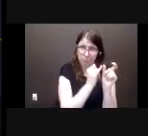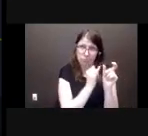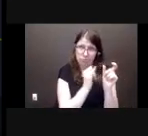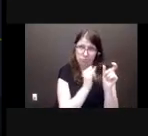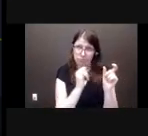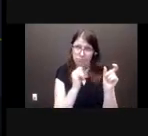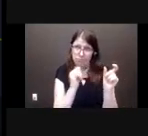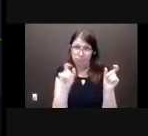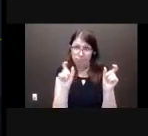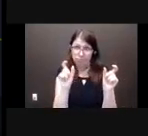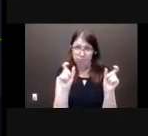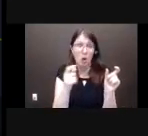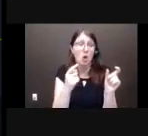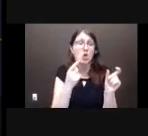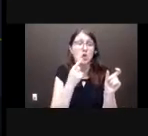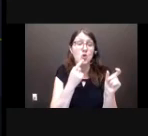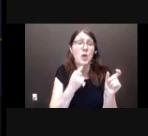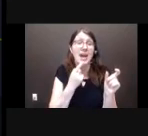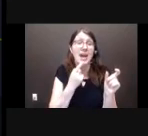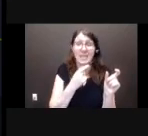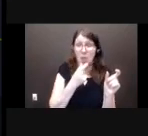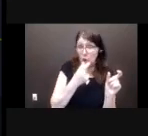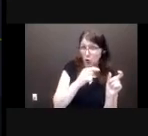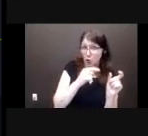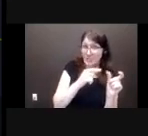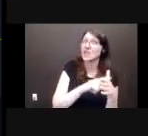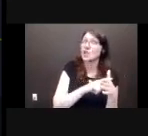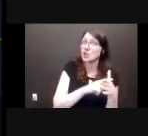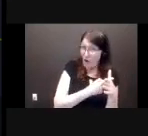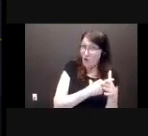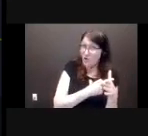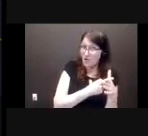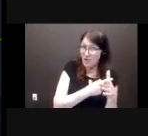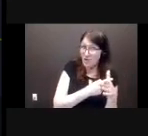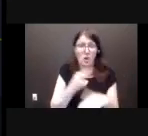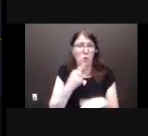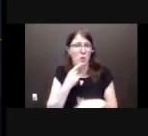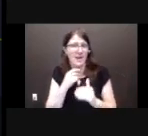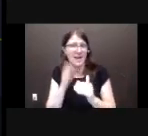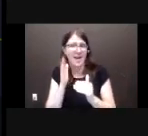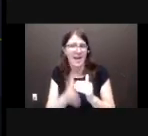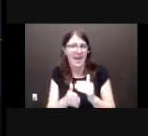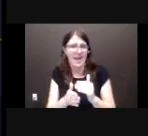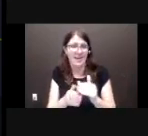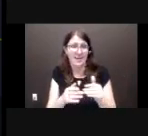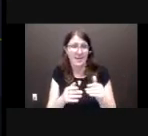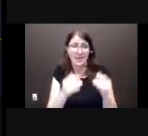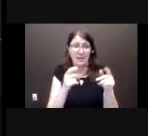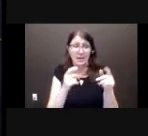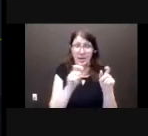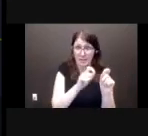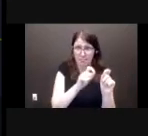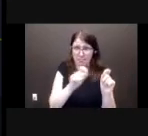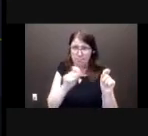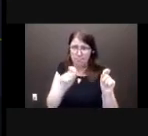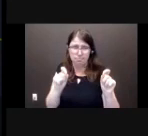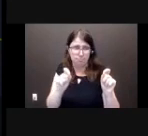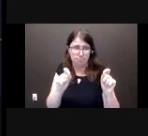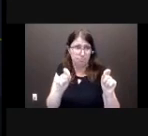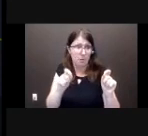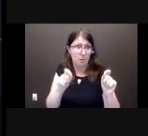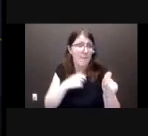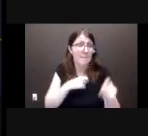to start and put the red marker where you want to end. And all this area will be cropped the moment I select the scissor from